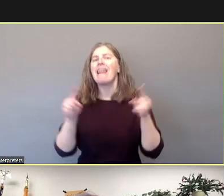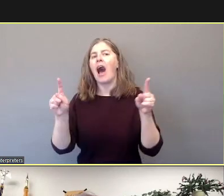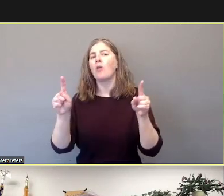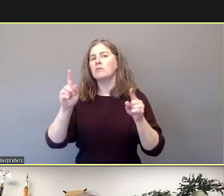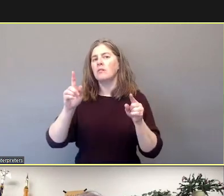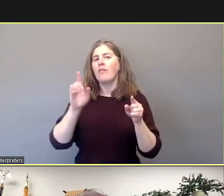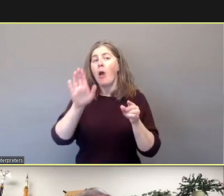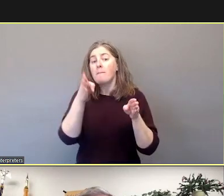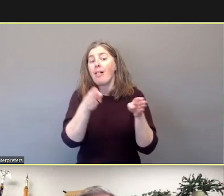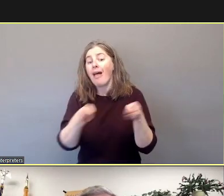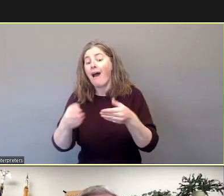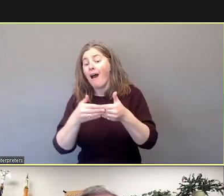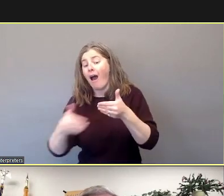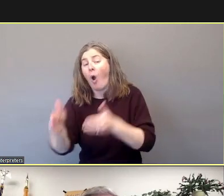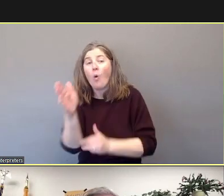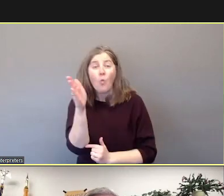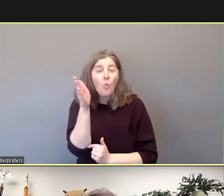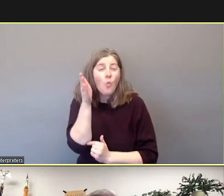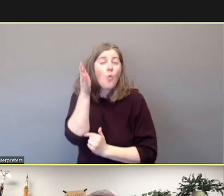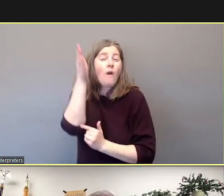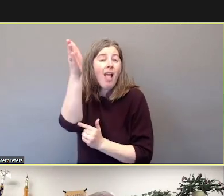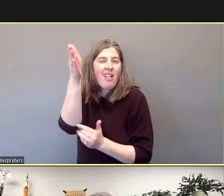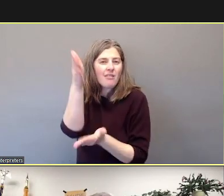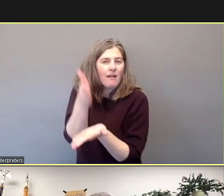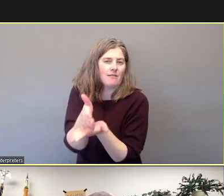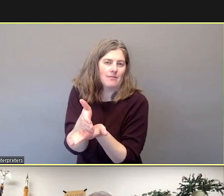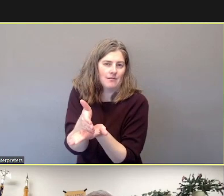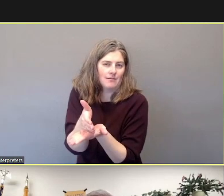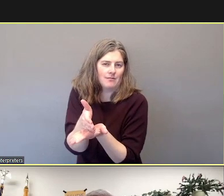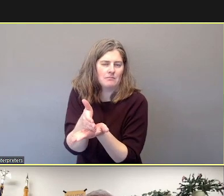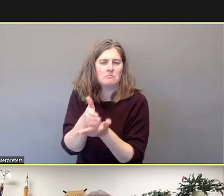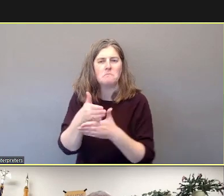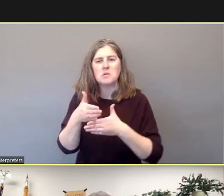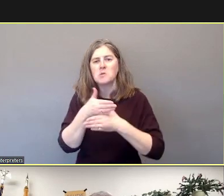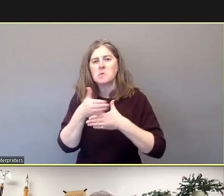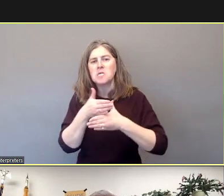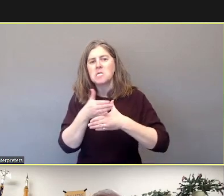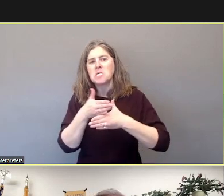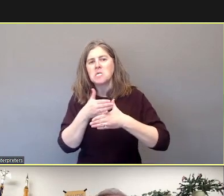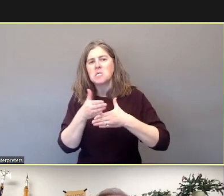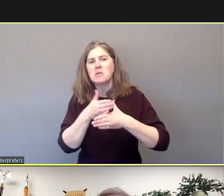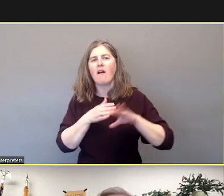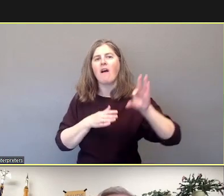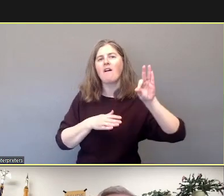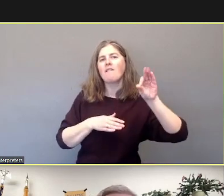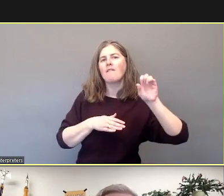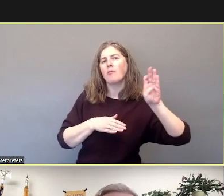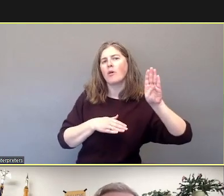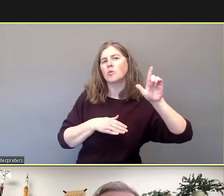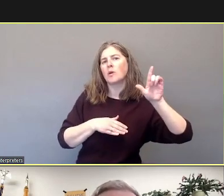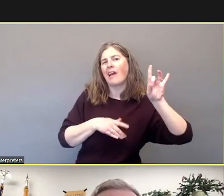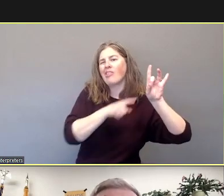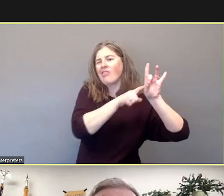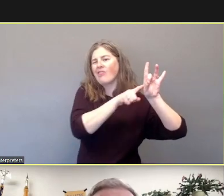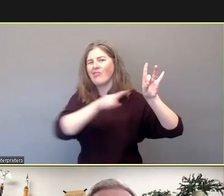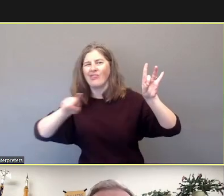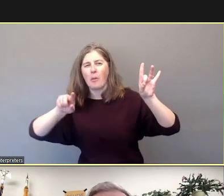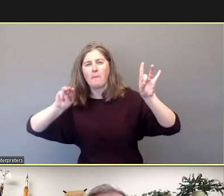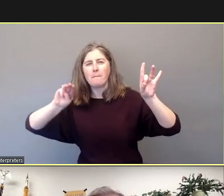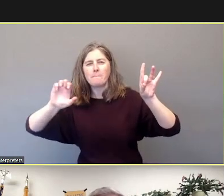intention to end their mask mandate sometime between February 28th and March